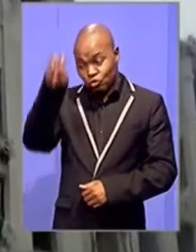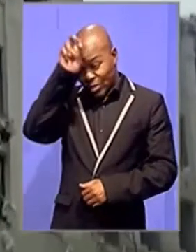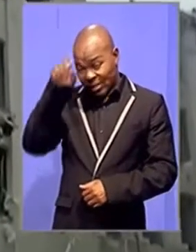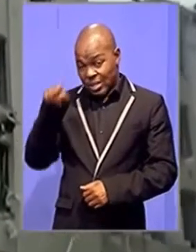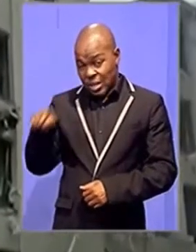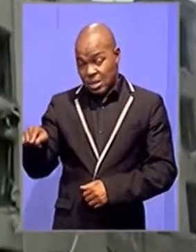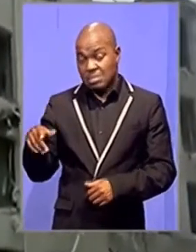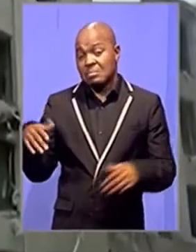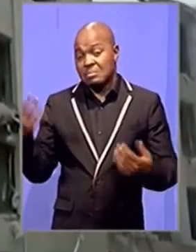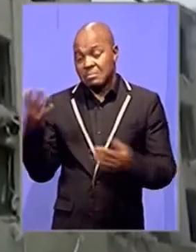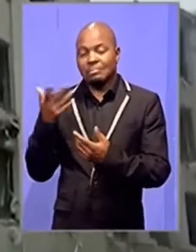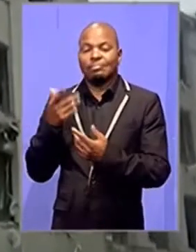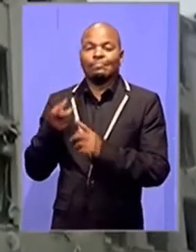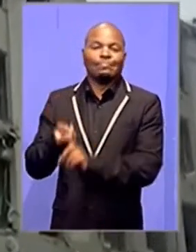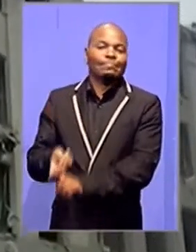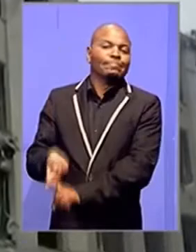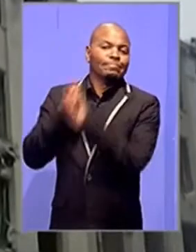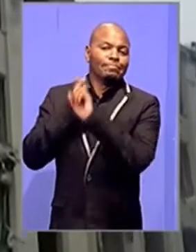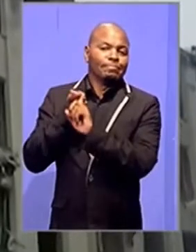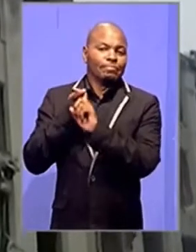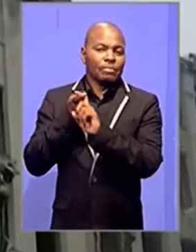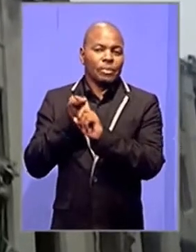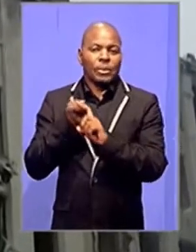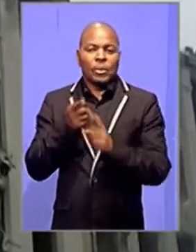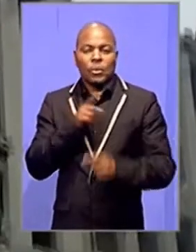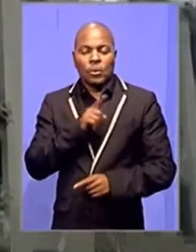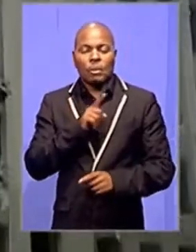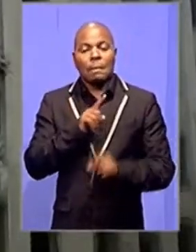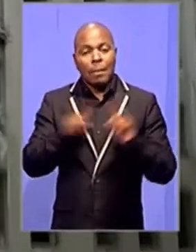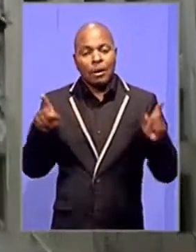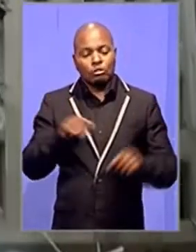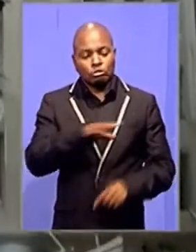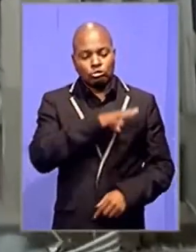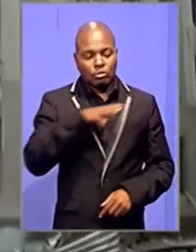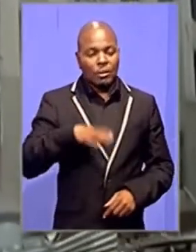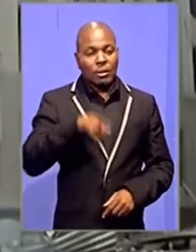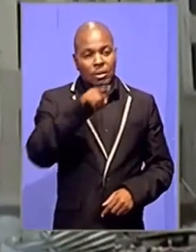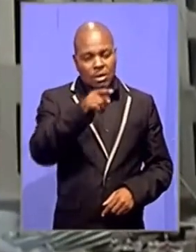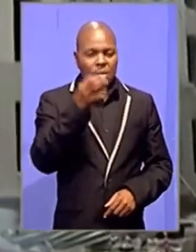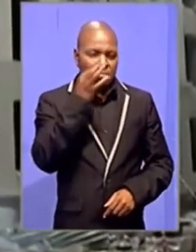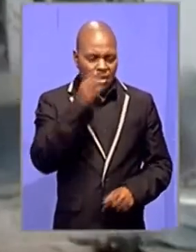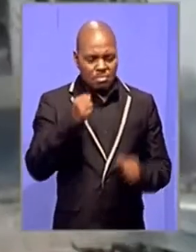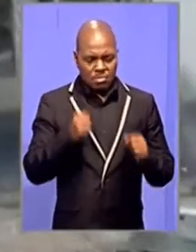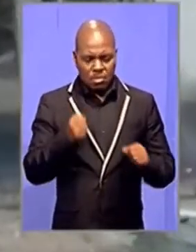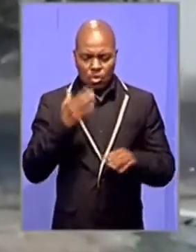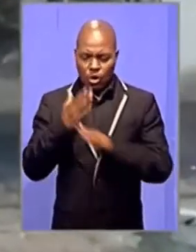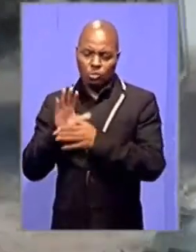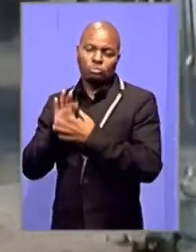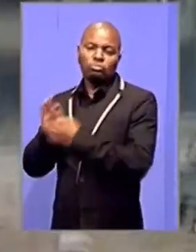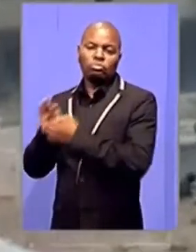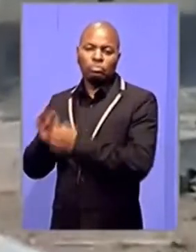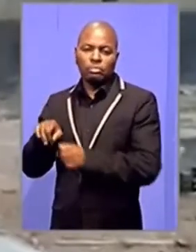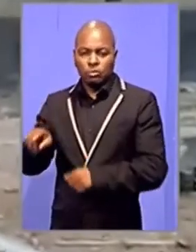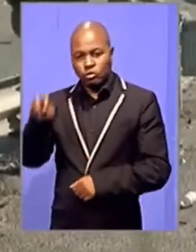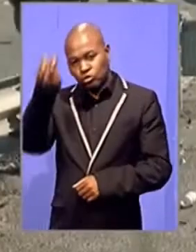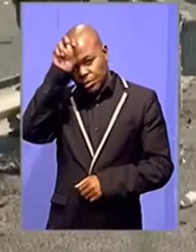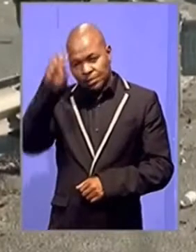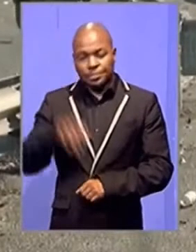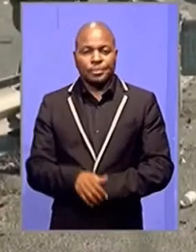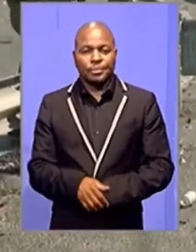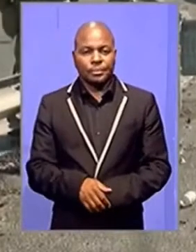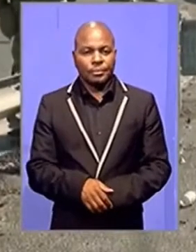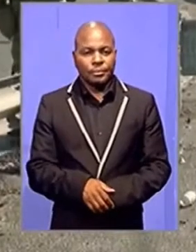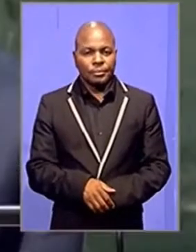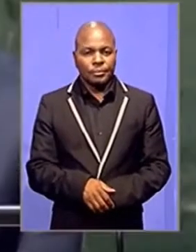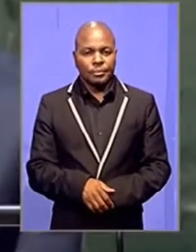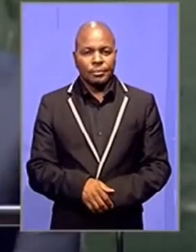le dikotlo qobello mahlakore ka bongata empa China e re e tla tswela pele ho hwebisana le yona. South Africa is